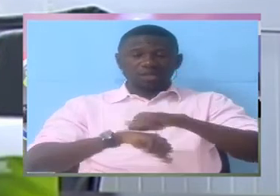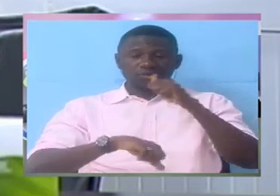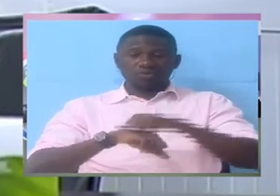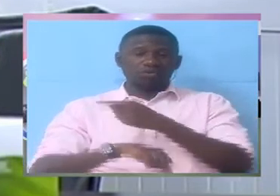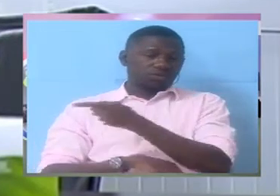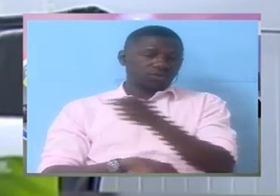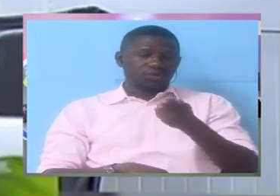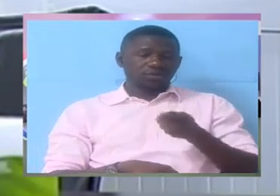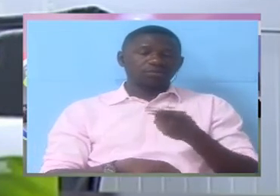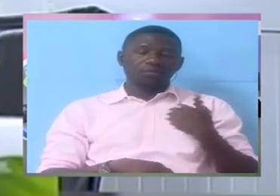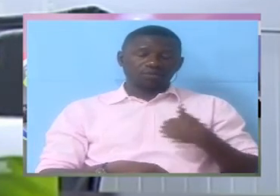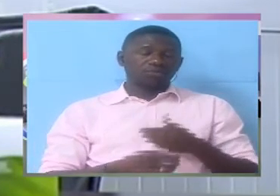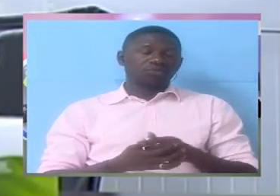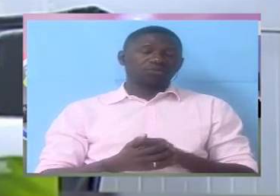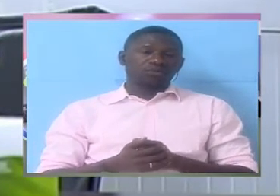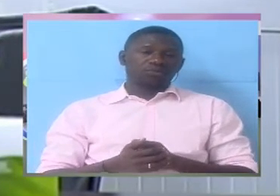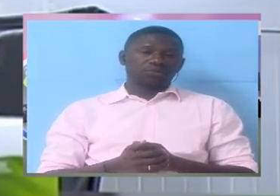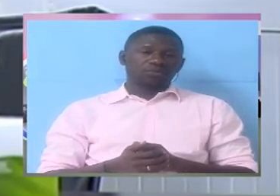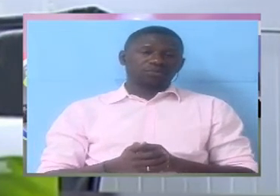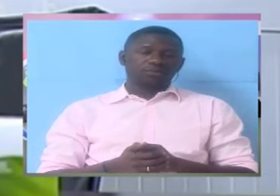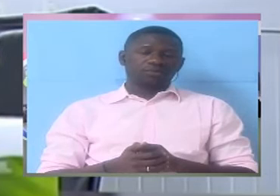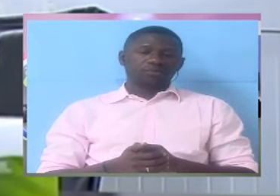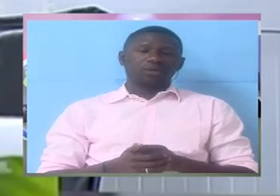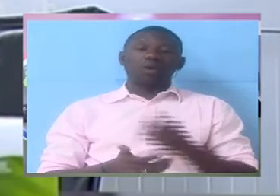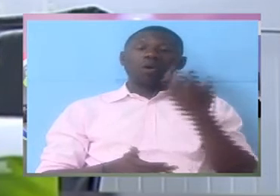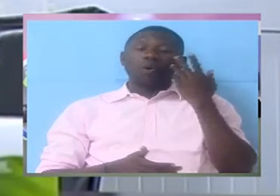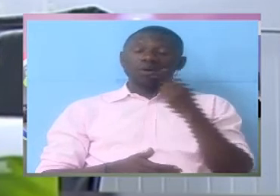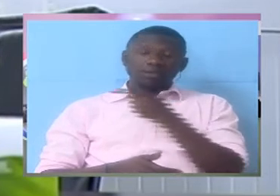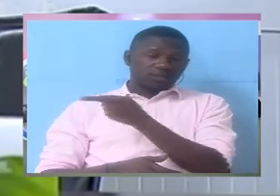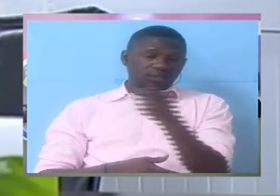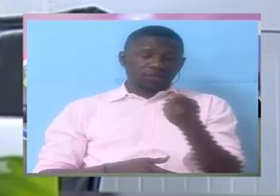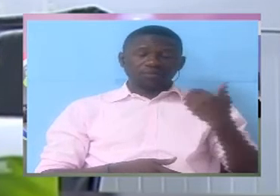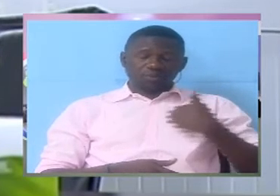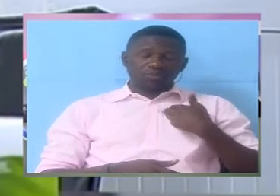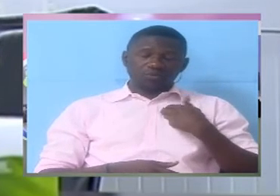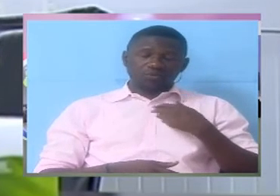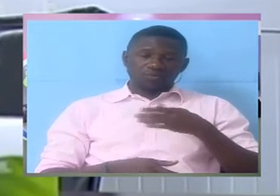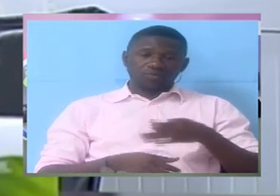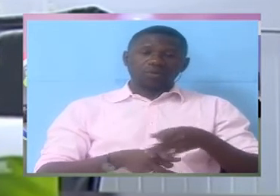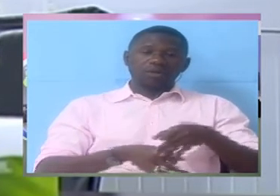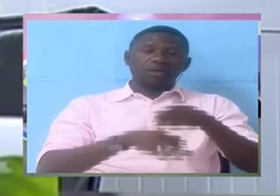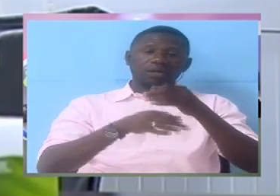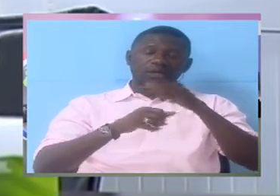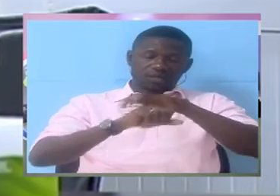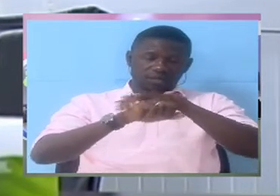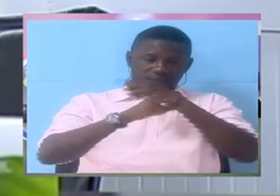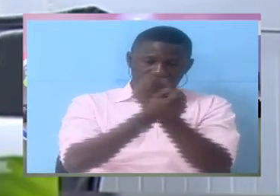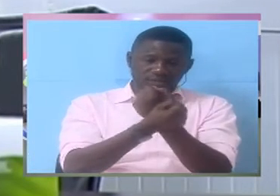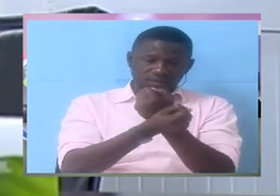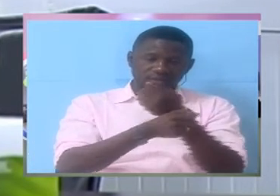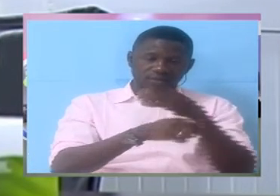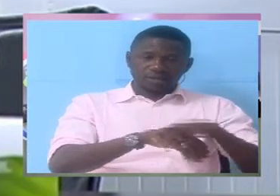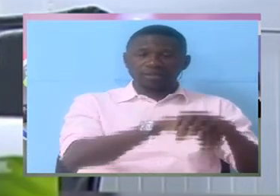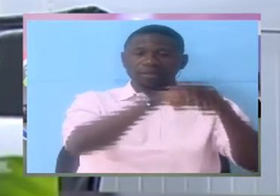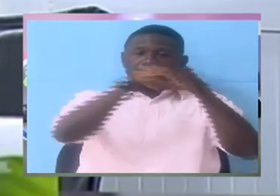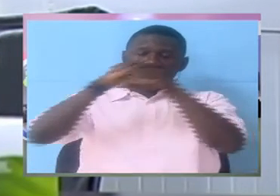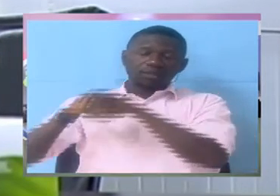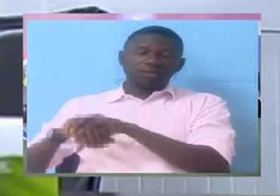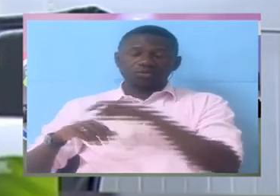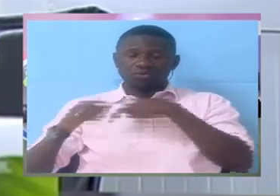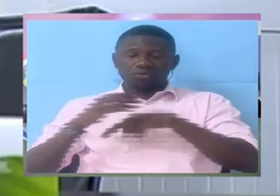NIA TDA office. Biriye samba TDA la NIA office oto. From